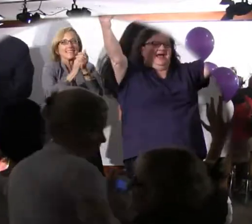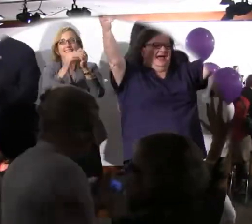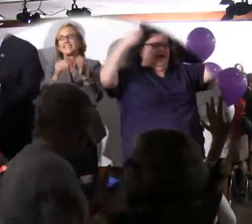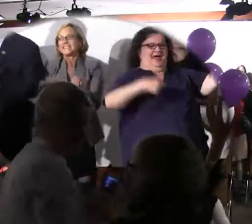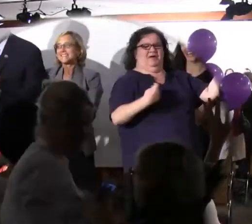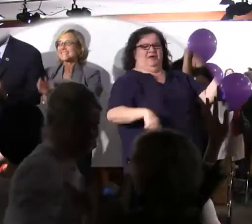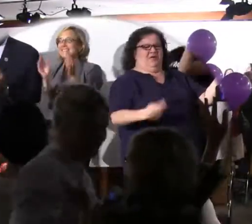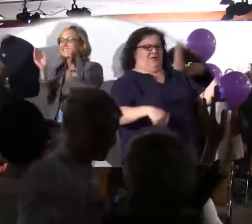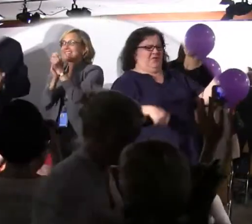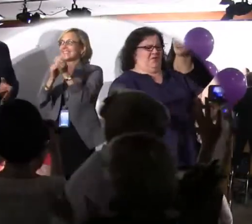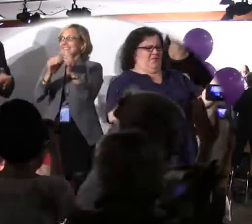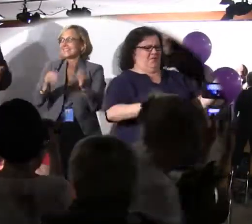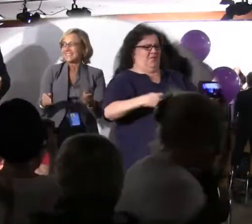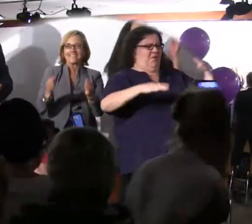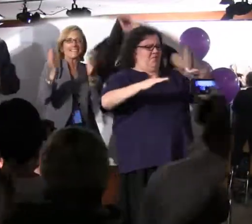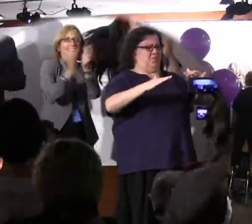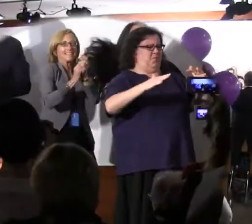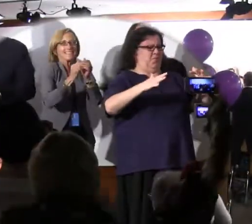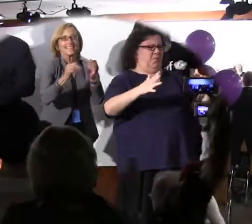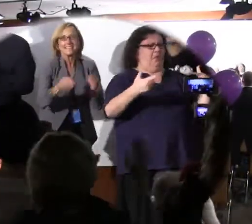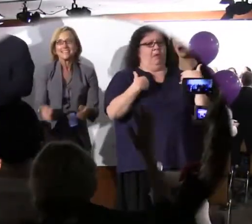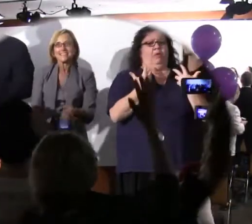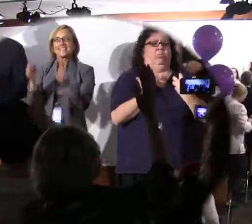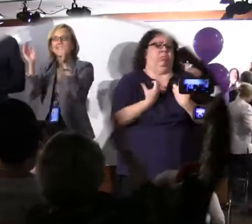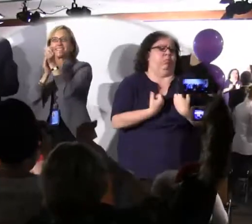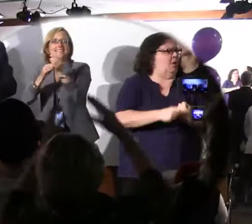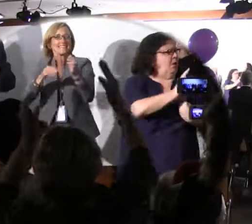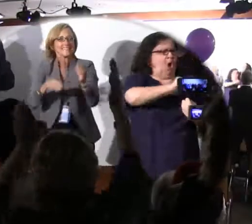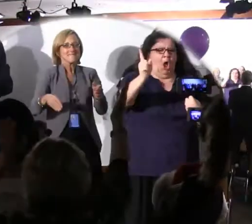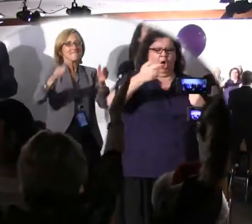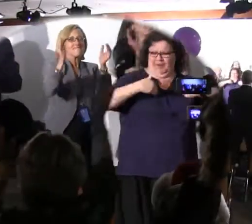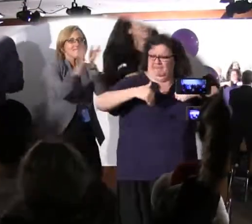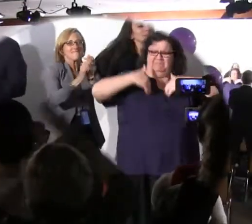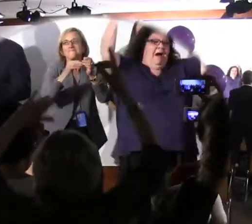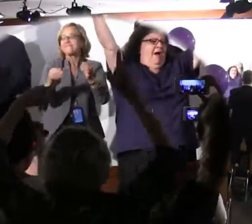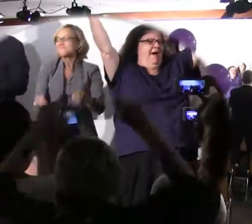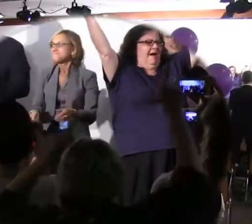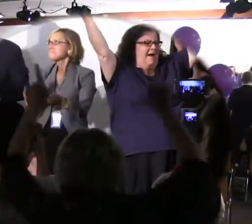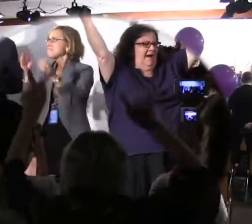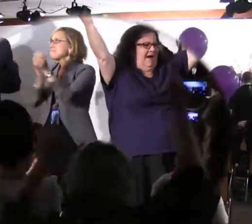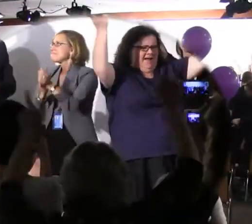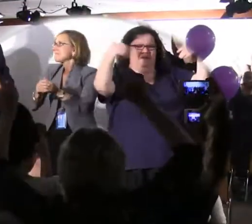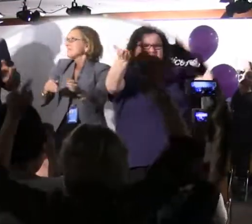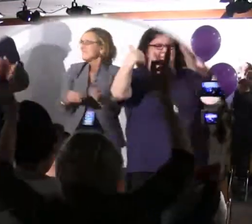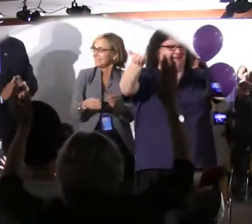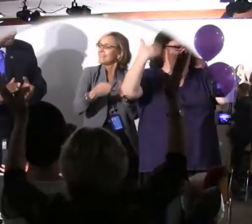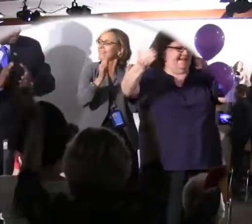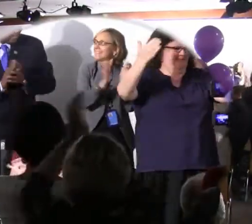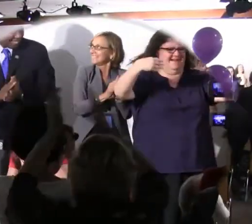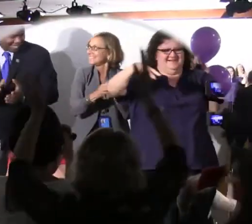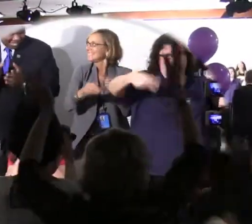no excuse. Just take a chance. Get out on the floor and